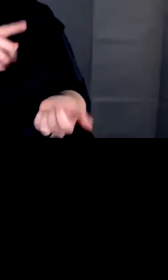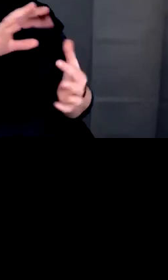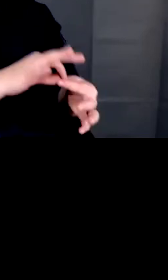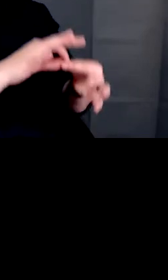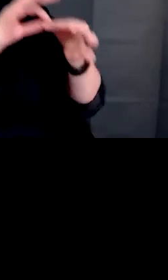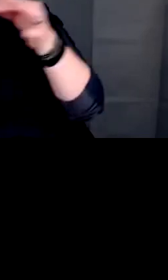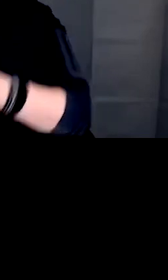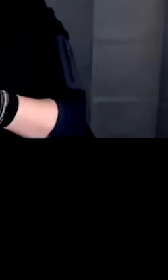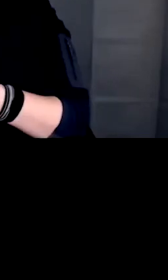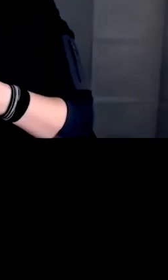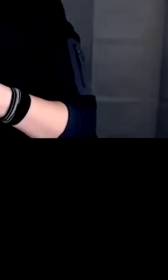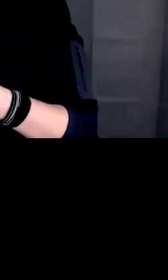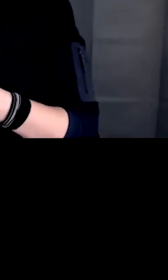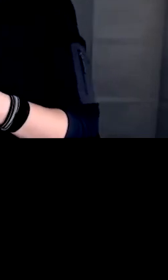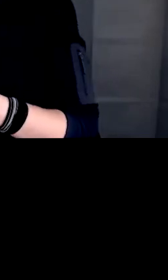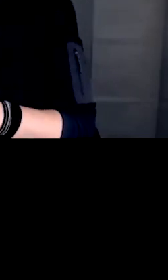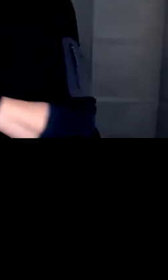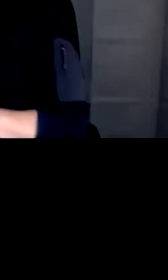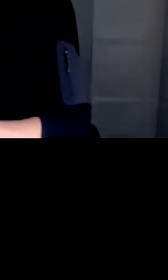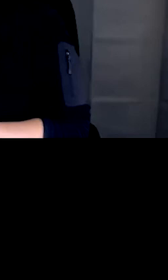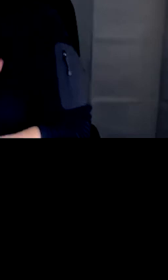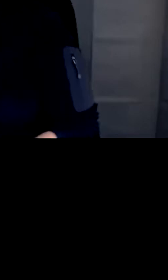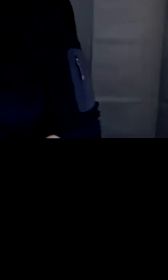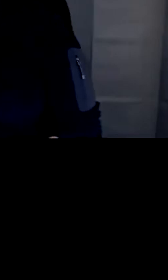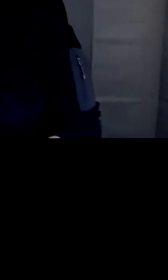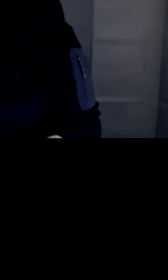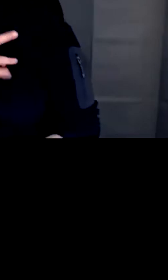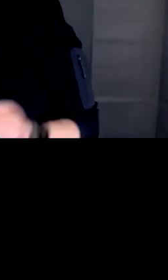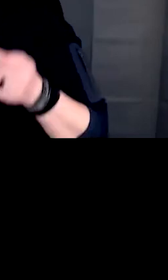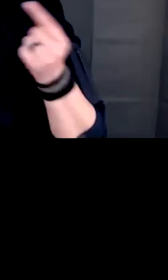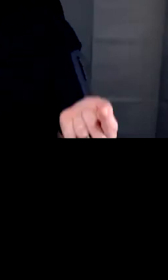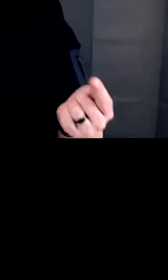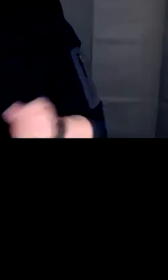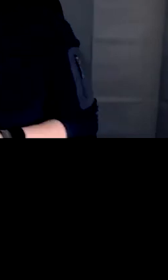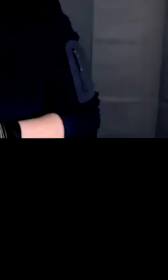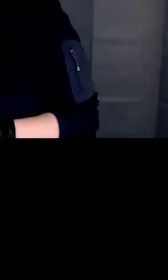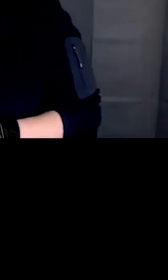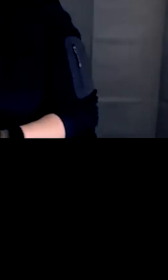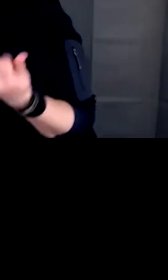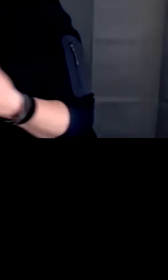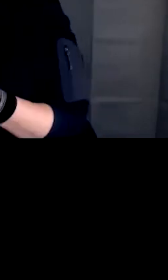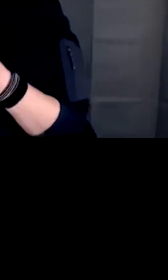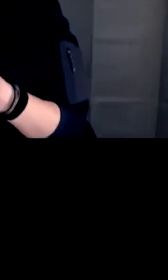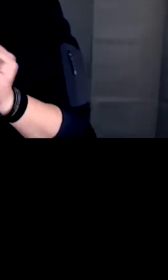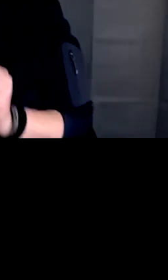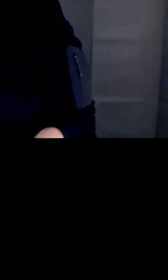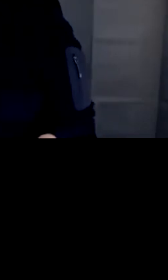its own would be associated with suicide risk. Usually we see the opposite, that people with fewer connections are at greater